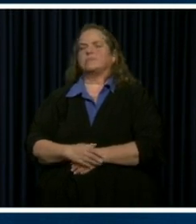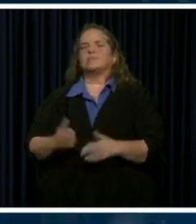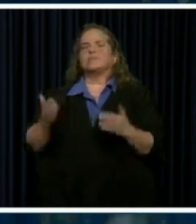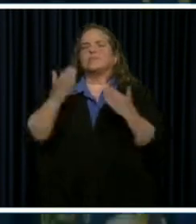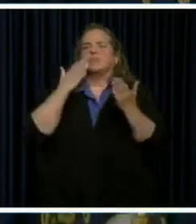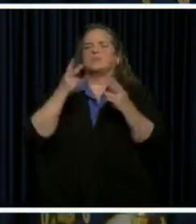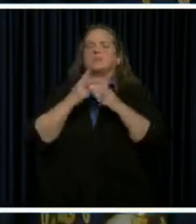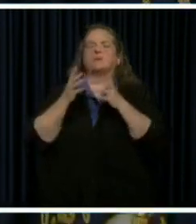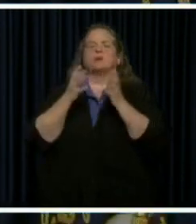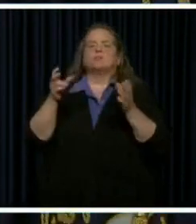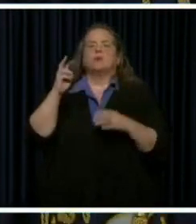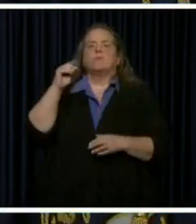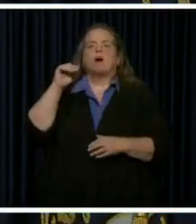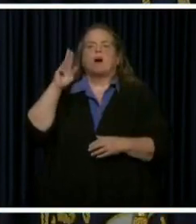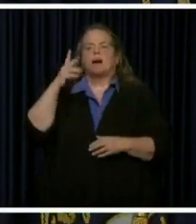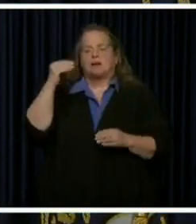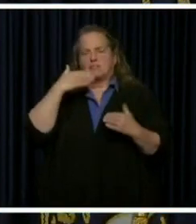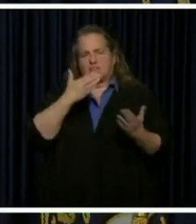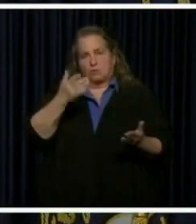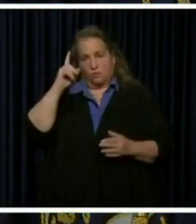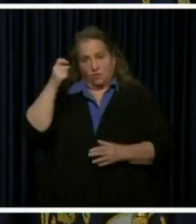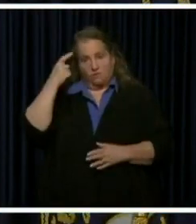Thank you very much, Mark, and thank you, Governor.